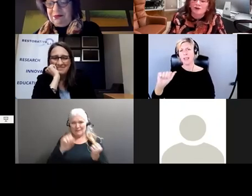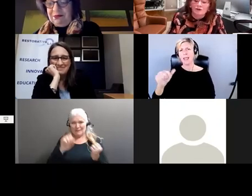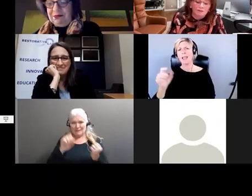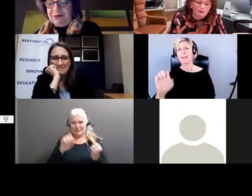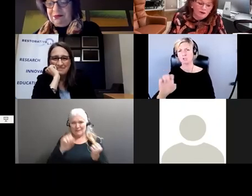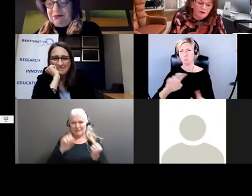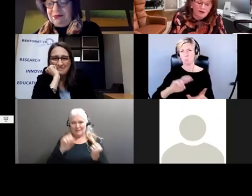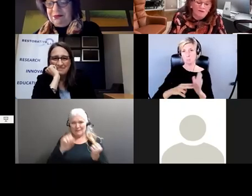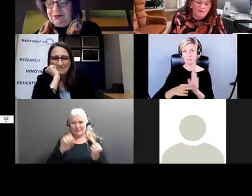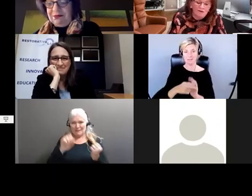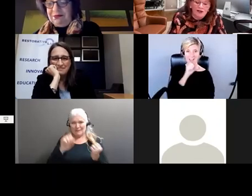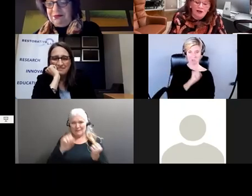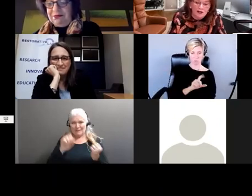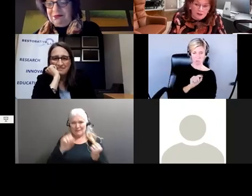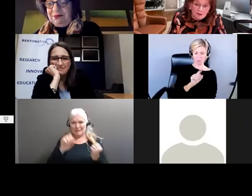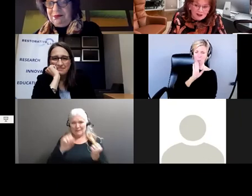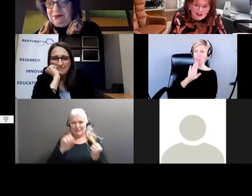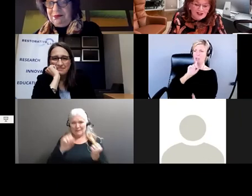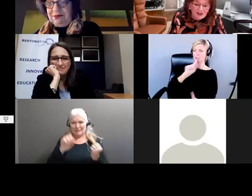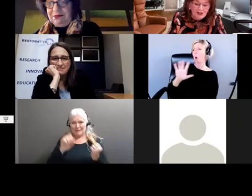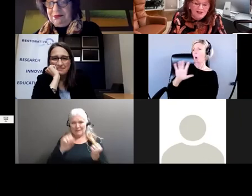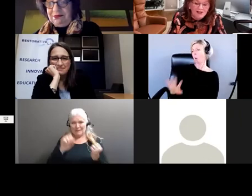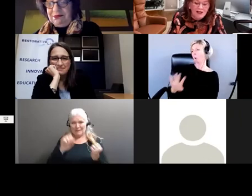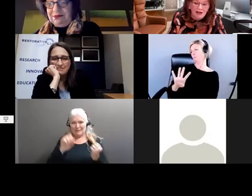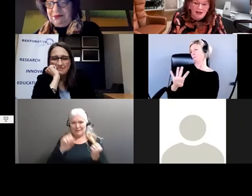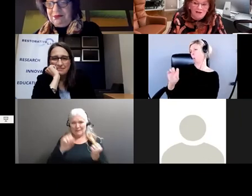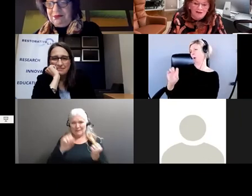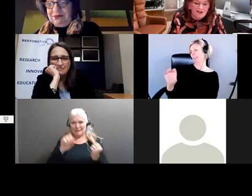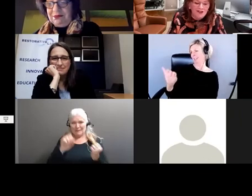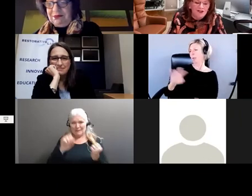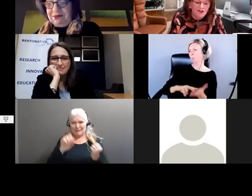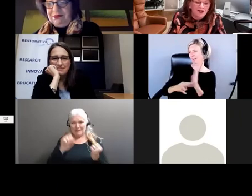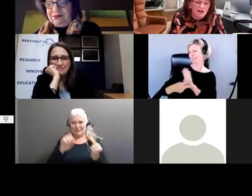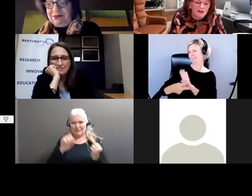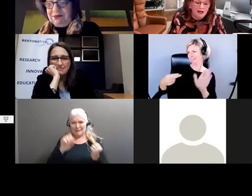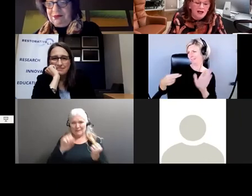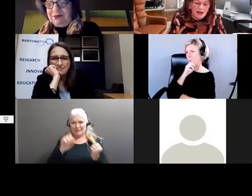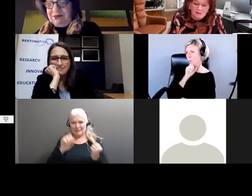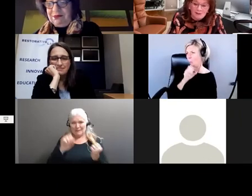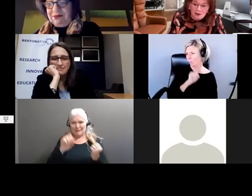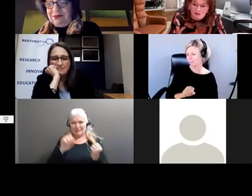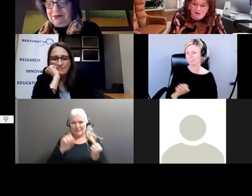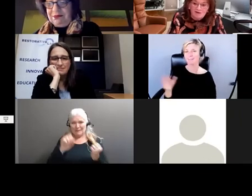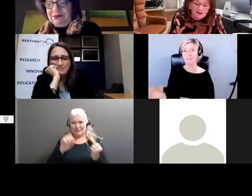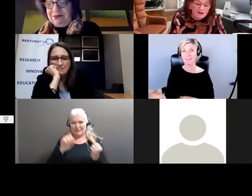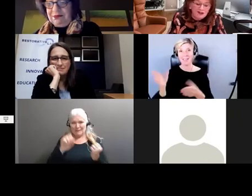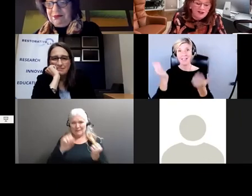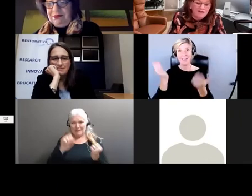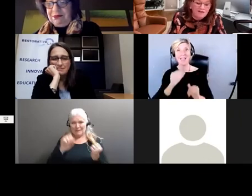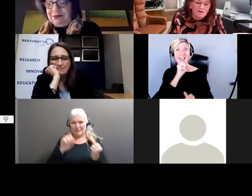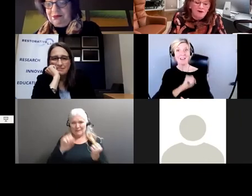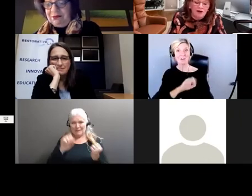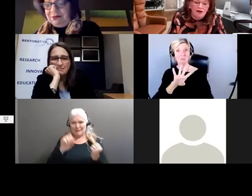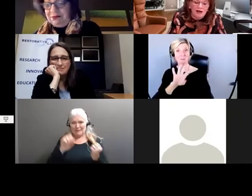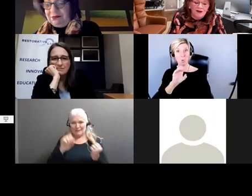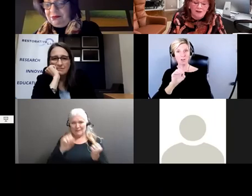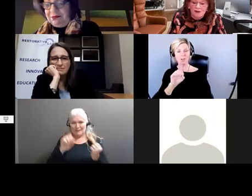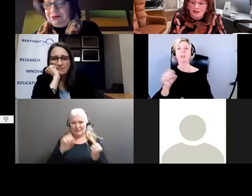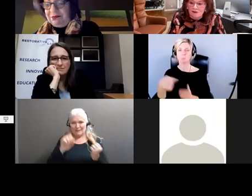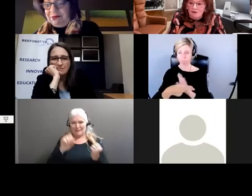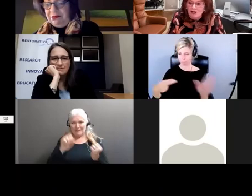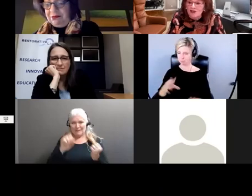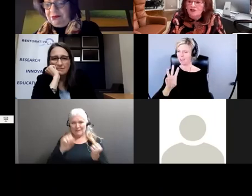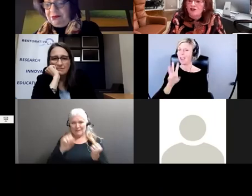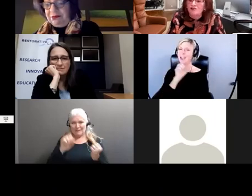but 30 to 49 might say, they'll say on average 69. Ask people 50 to 64, they